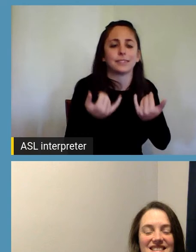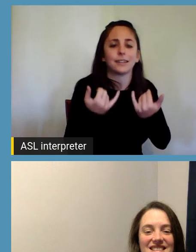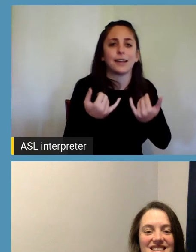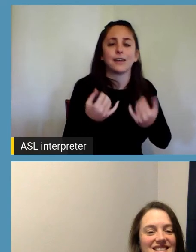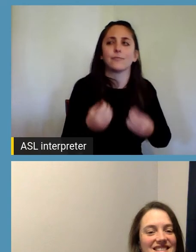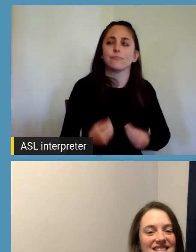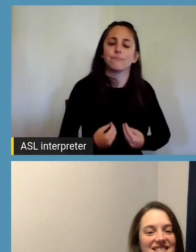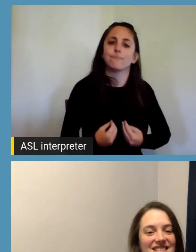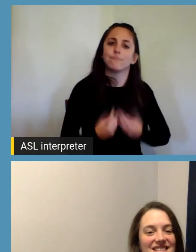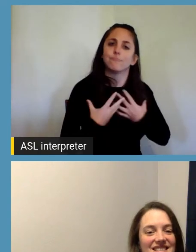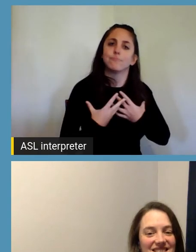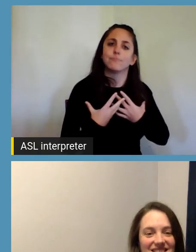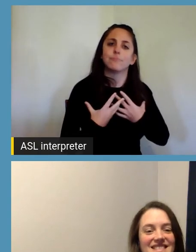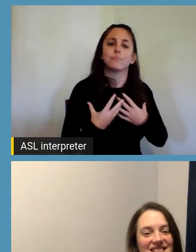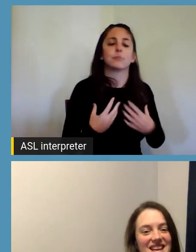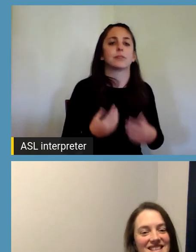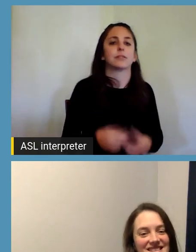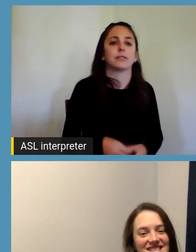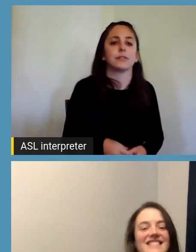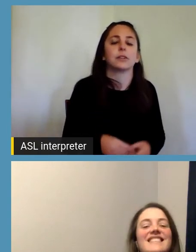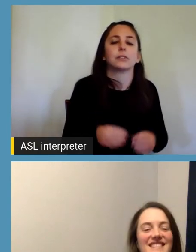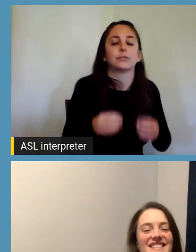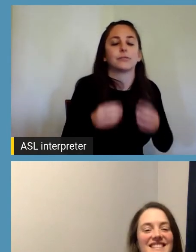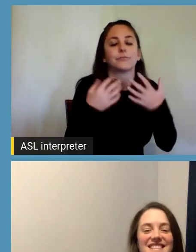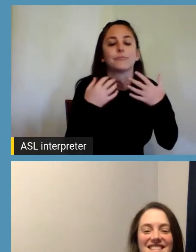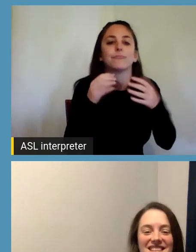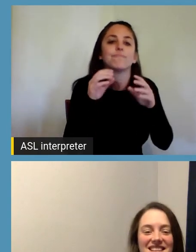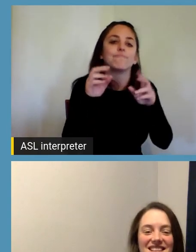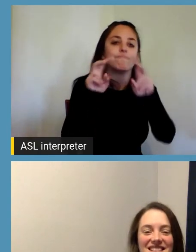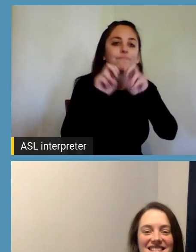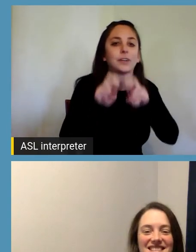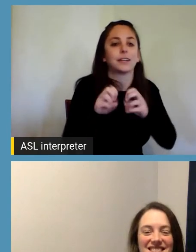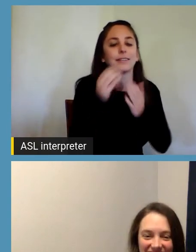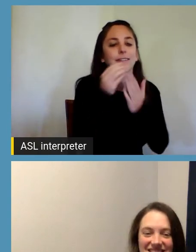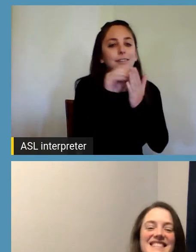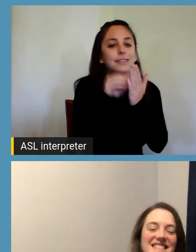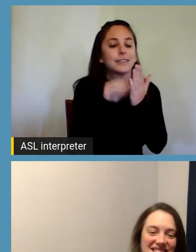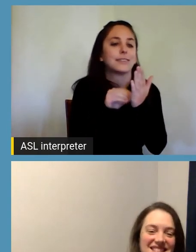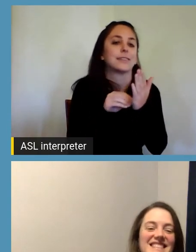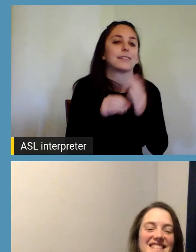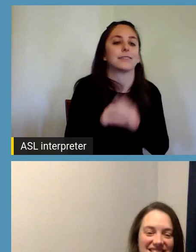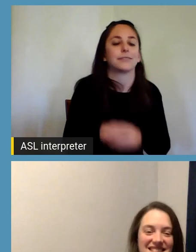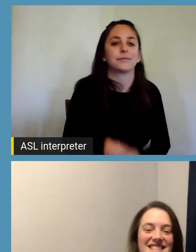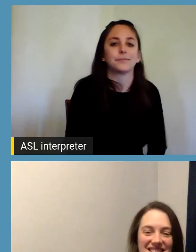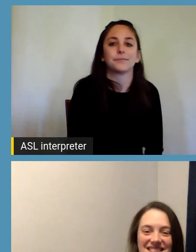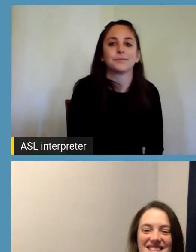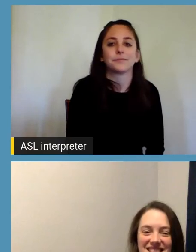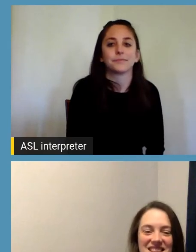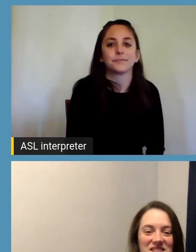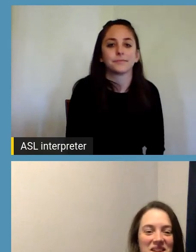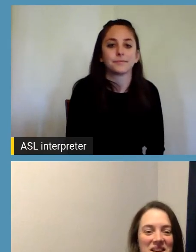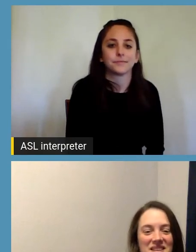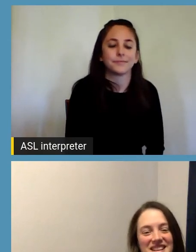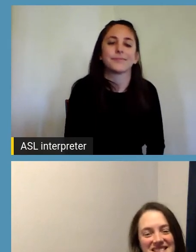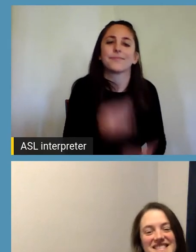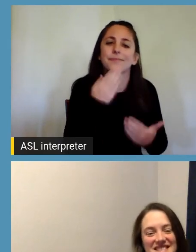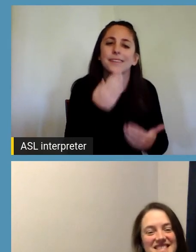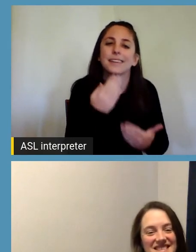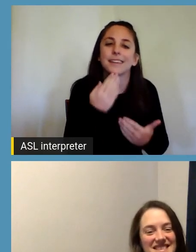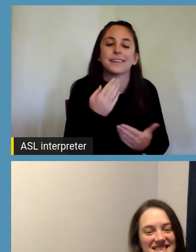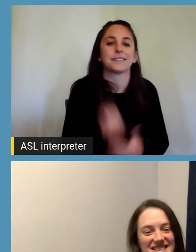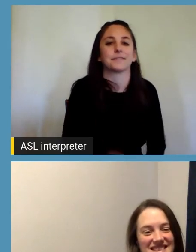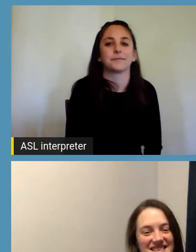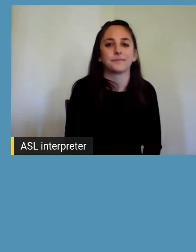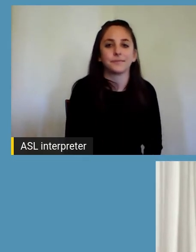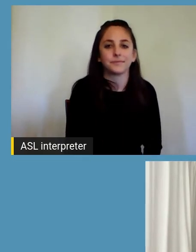to look further into our audiences and analytics. Yes. So thank you very much for your presentations. Thank you for Thanks for having